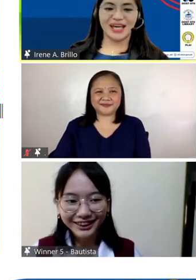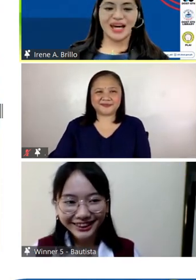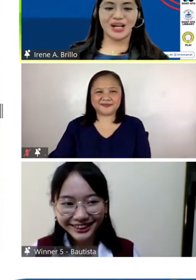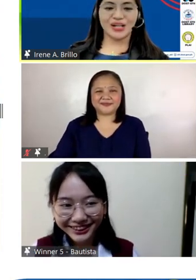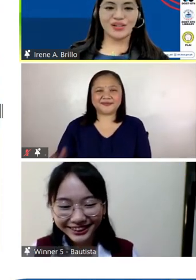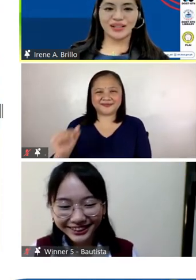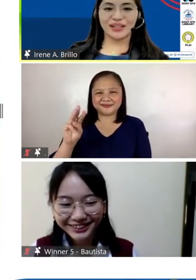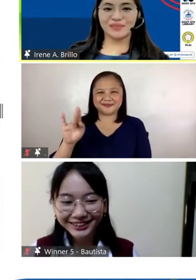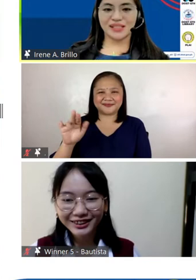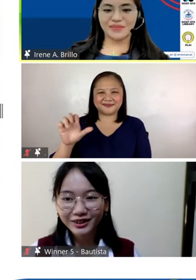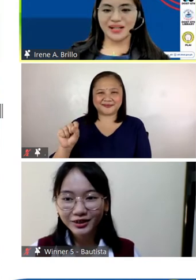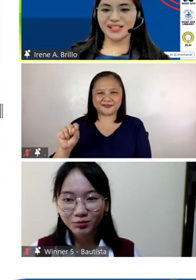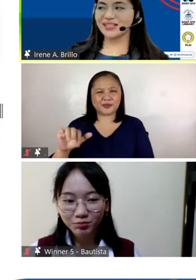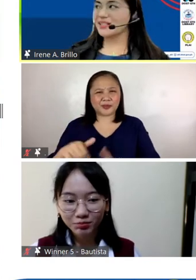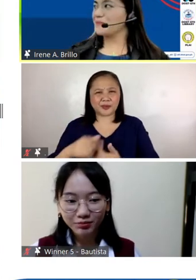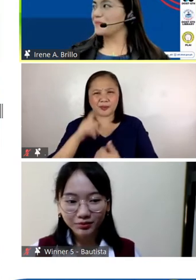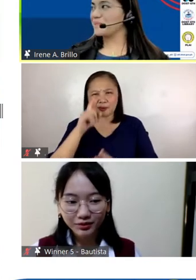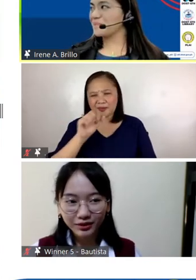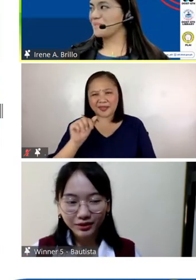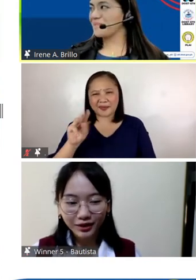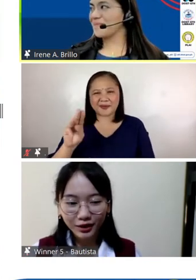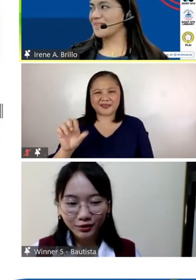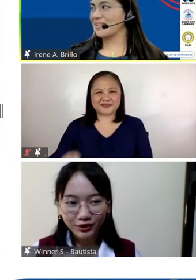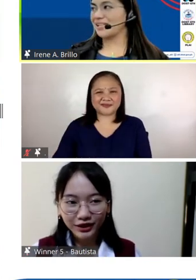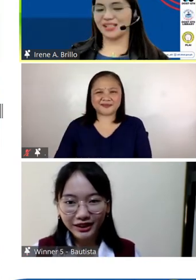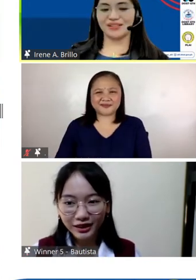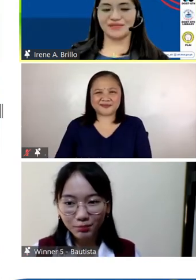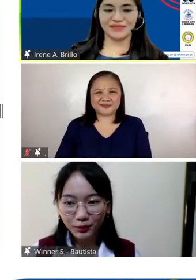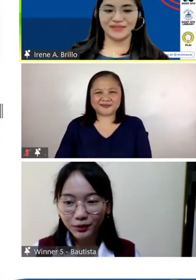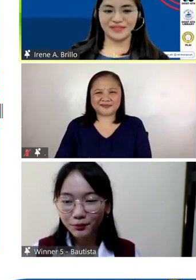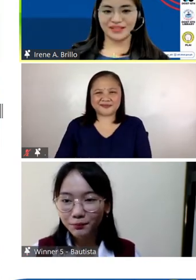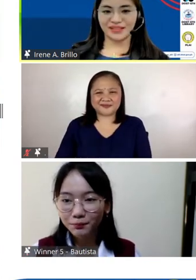Amaris. How old are you, Miss Amaris?